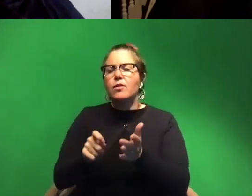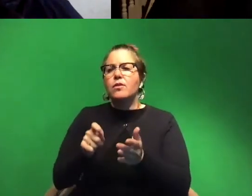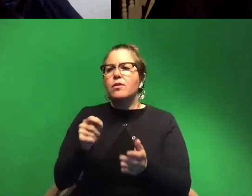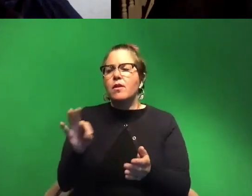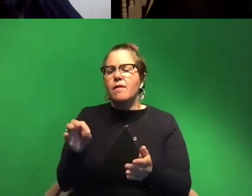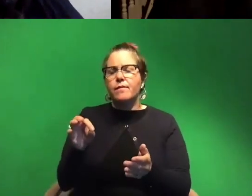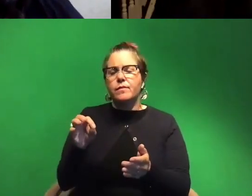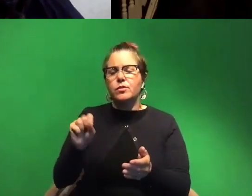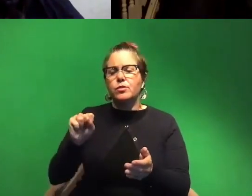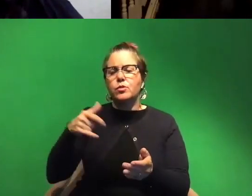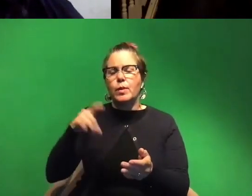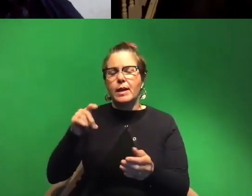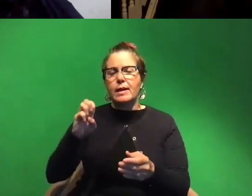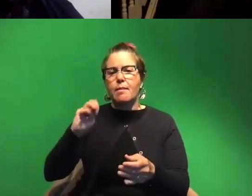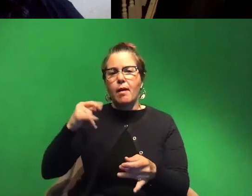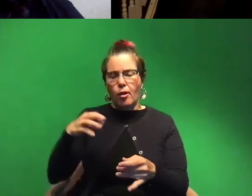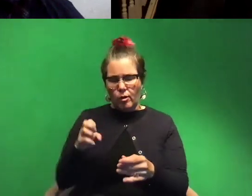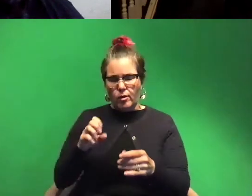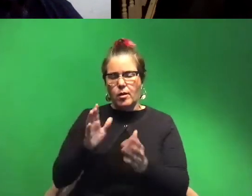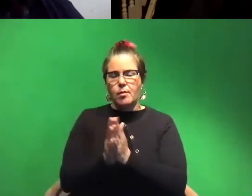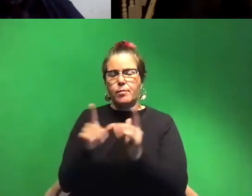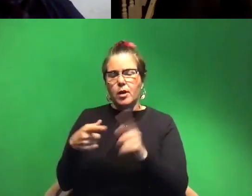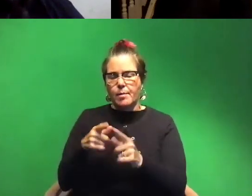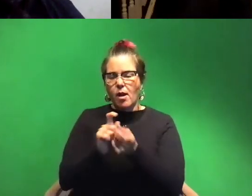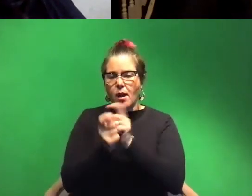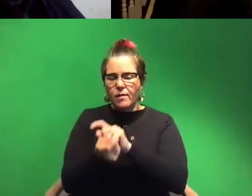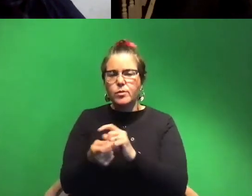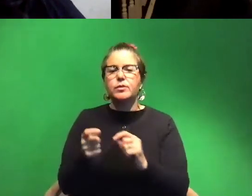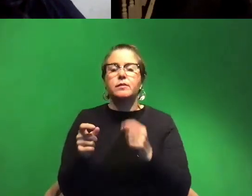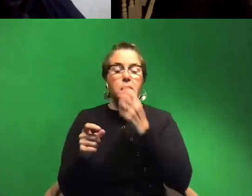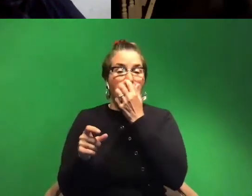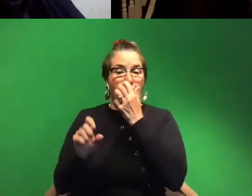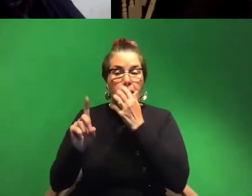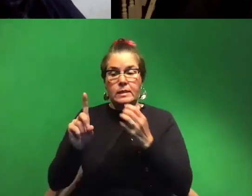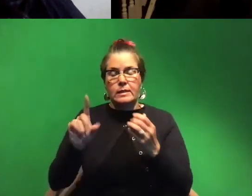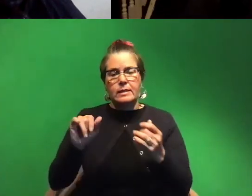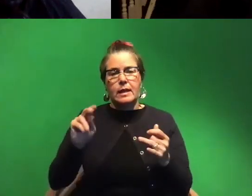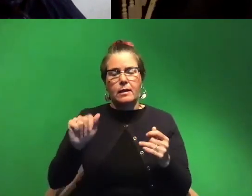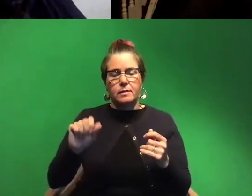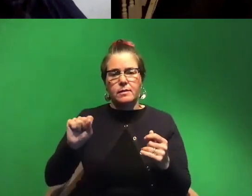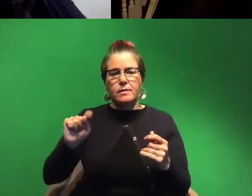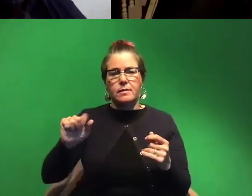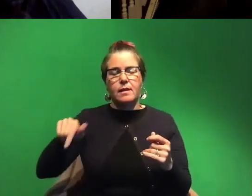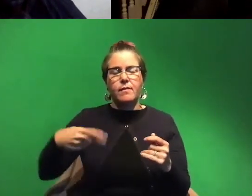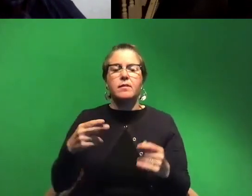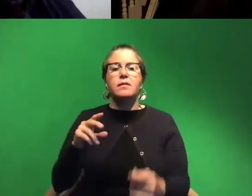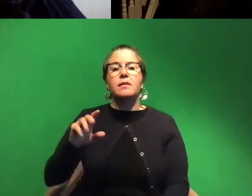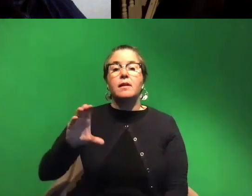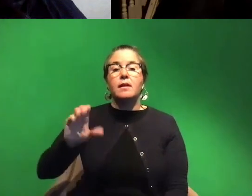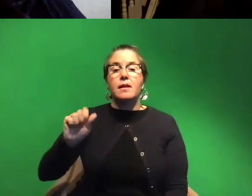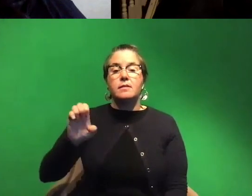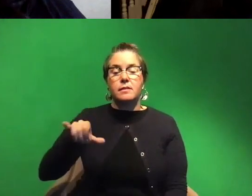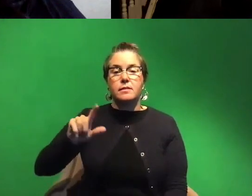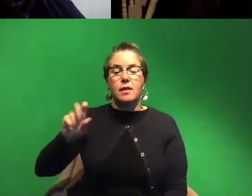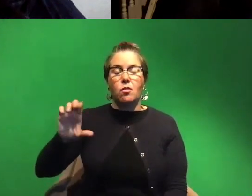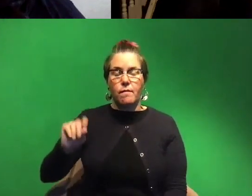Squid Empire, which is a book all about cephalopod evolution, Donna Staff. She's so great. Casey Zakroff, who is a scientist